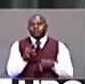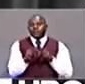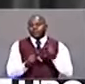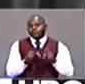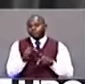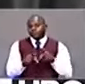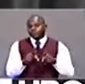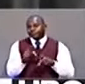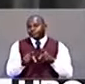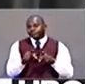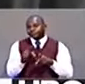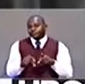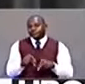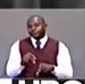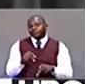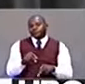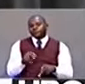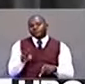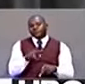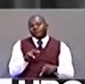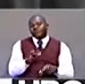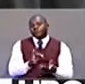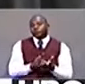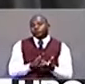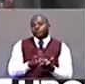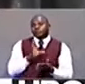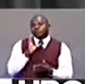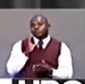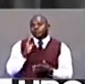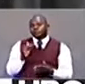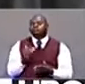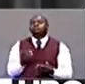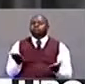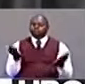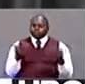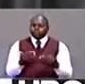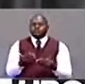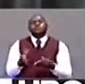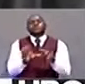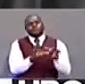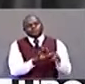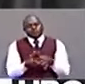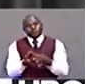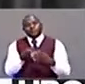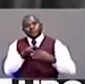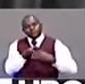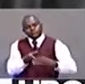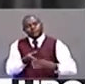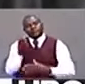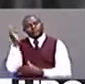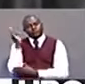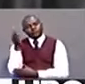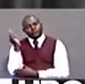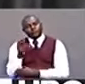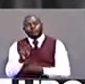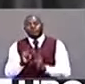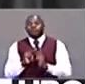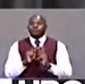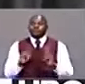people like the late Dr. Cyprian to bring leaders together and preach peace and